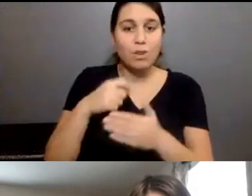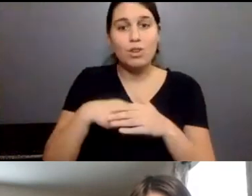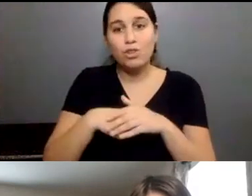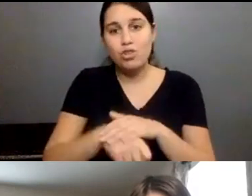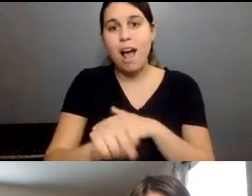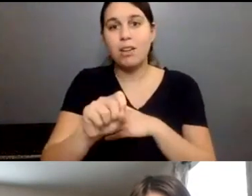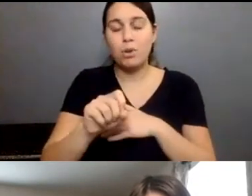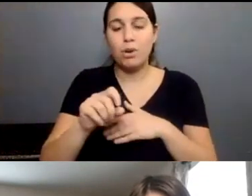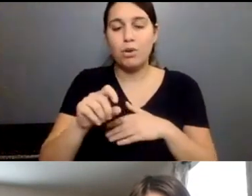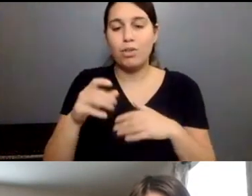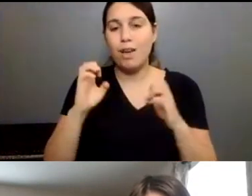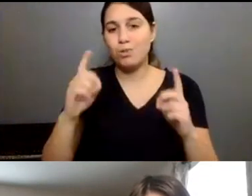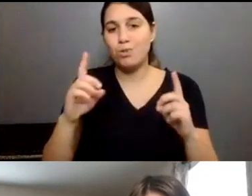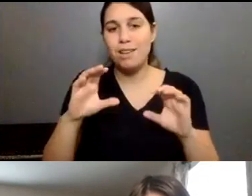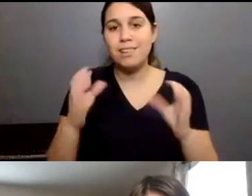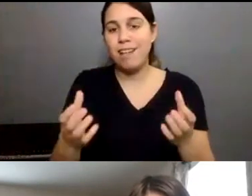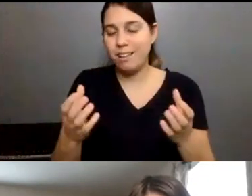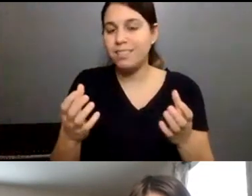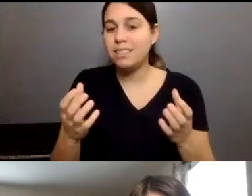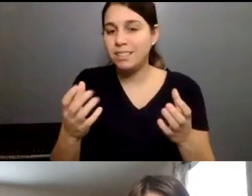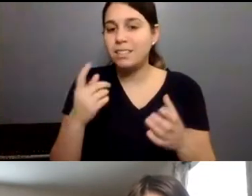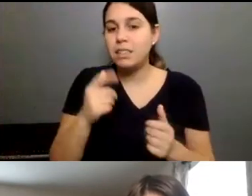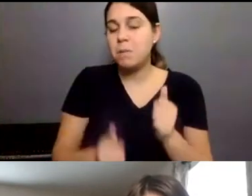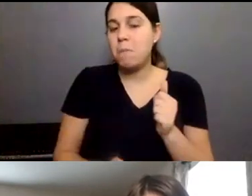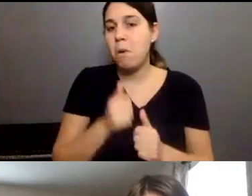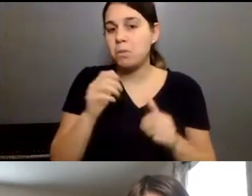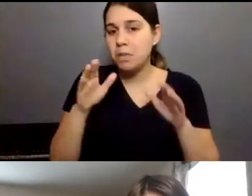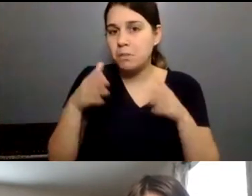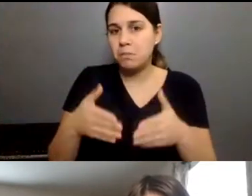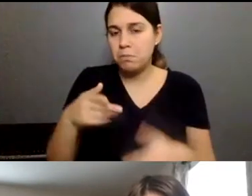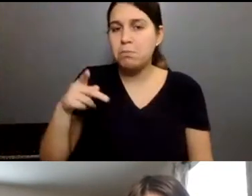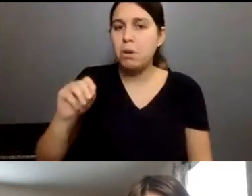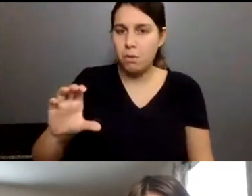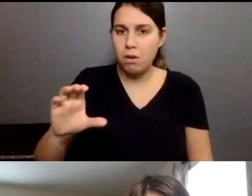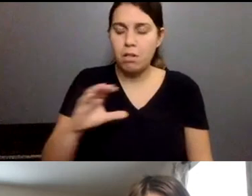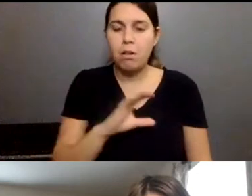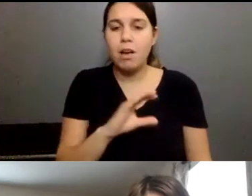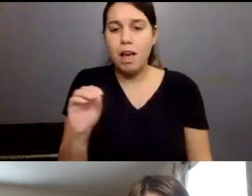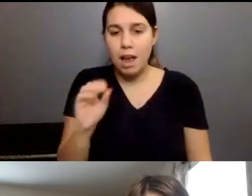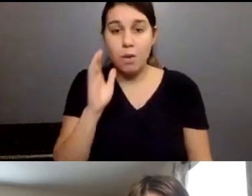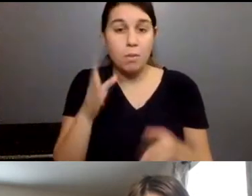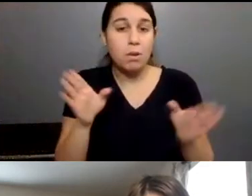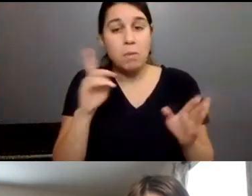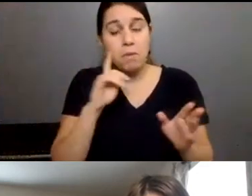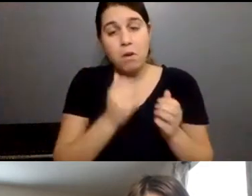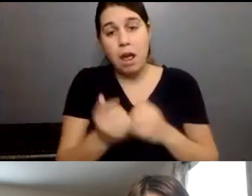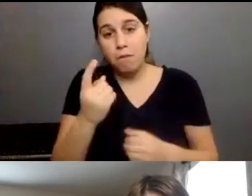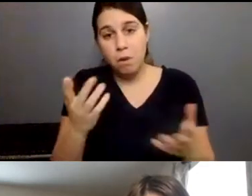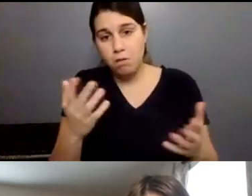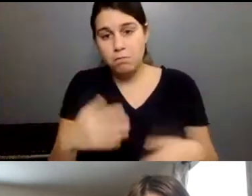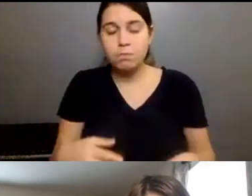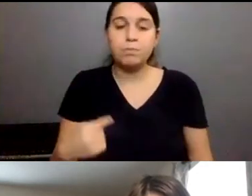classes for mostly focused for people of color, but also they're going to be open to anybody. And we